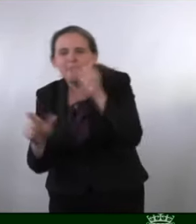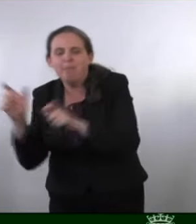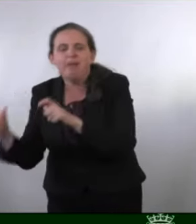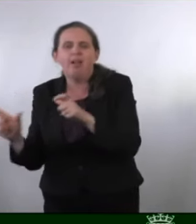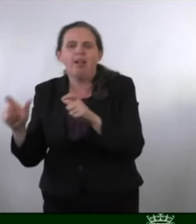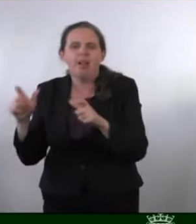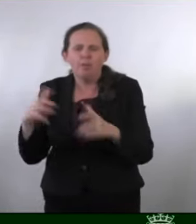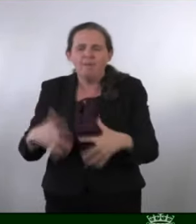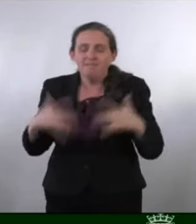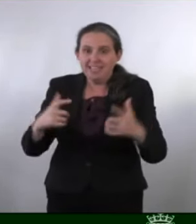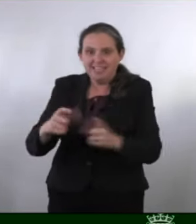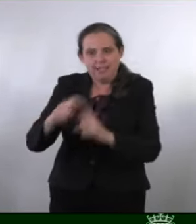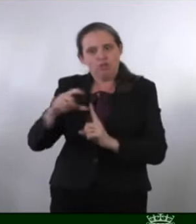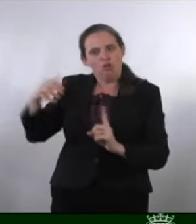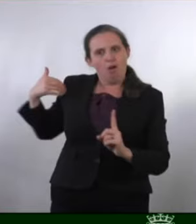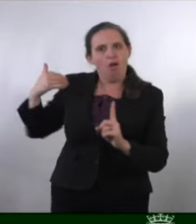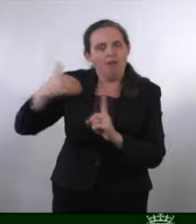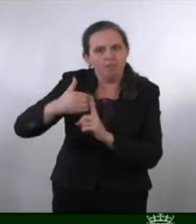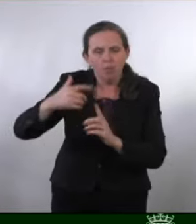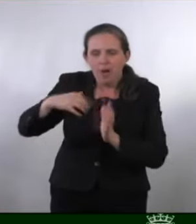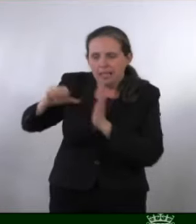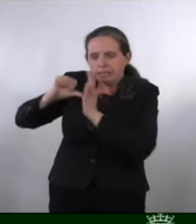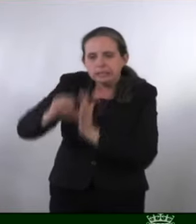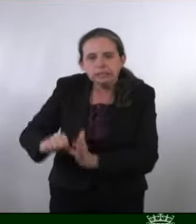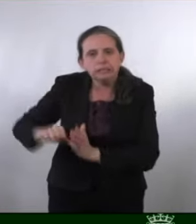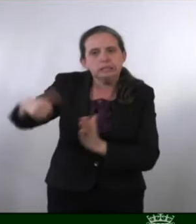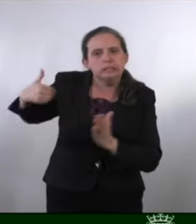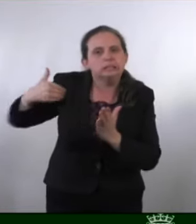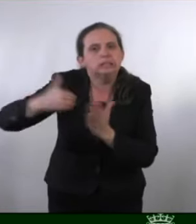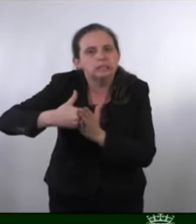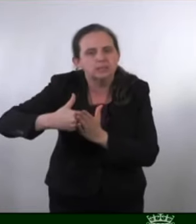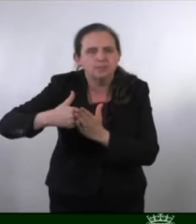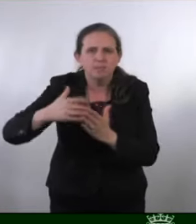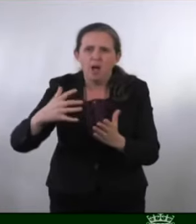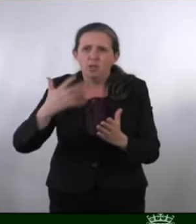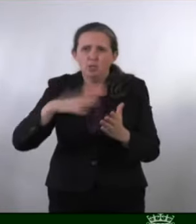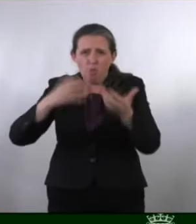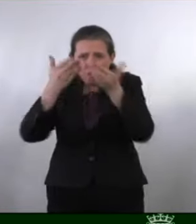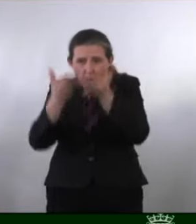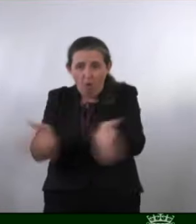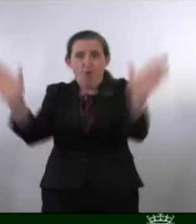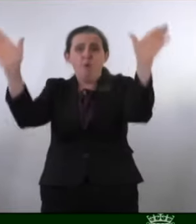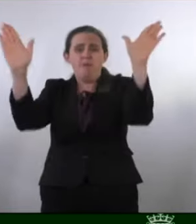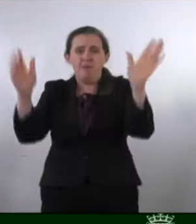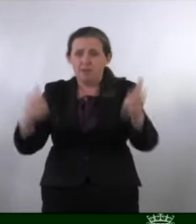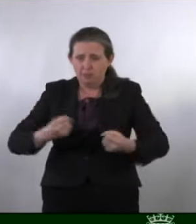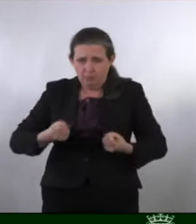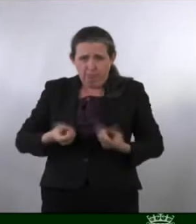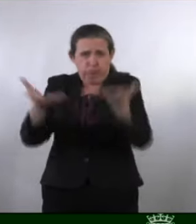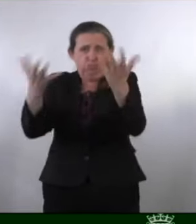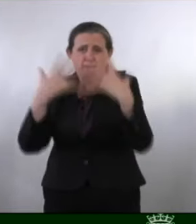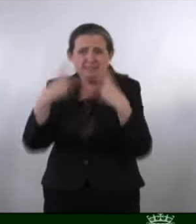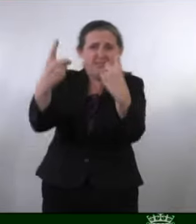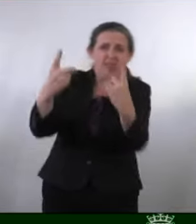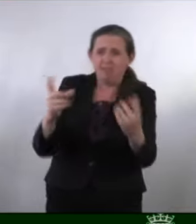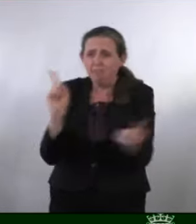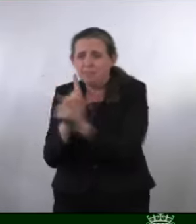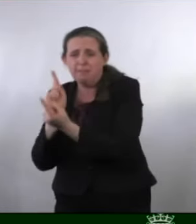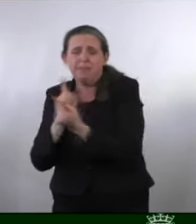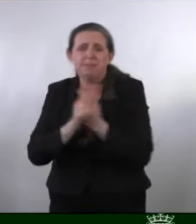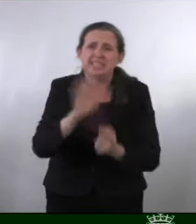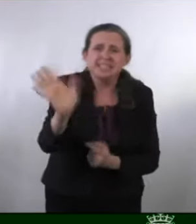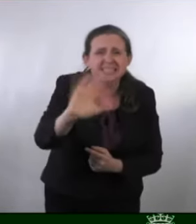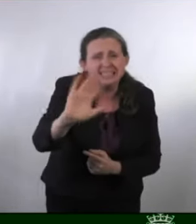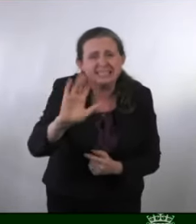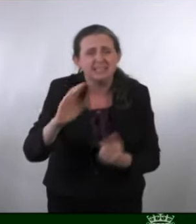we don't want is to throw caution to the winds and allow the virus to flare up again, forcing us all